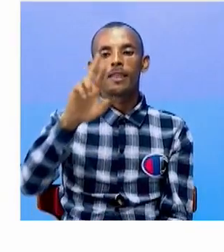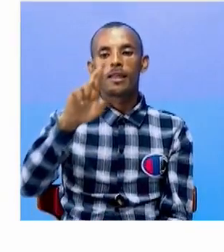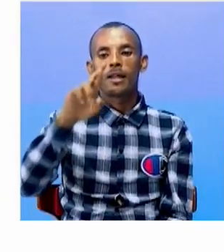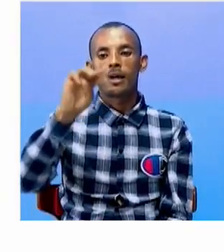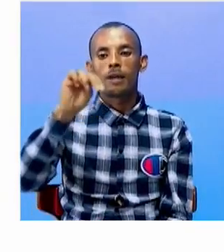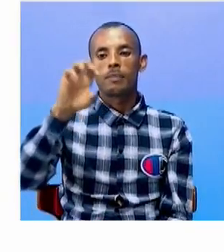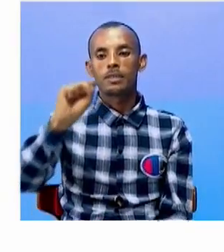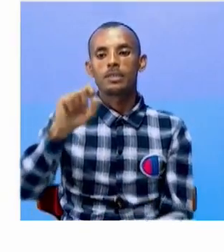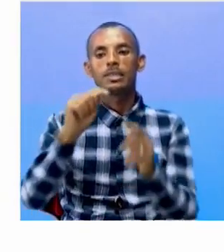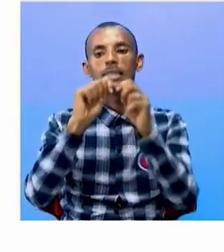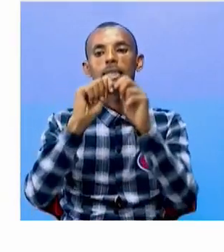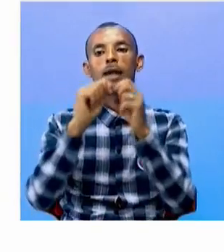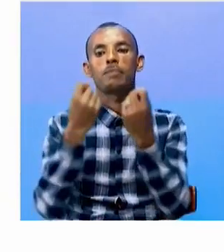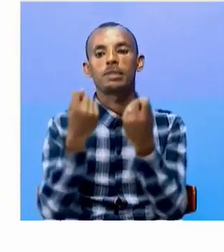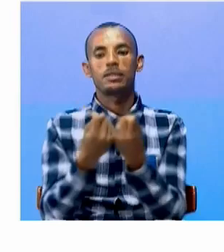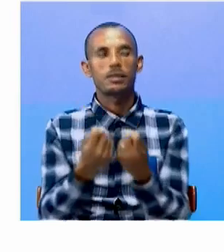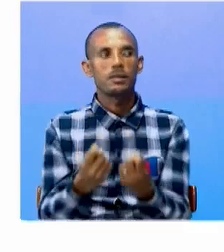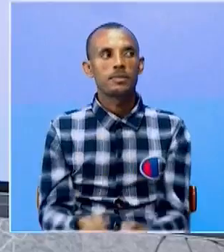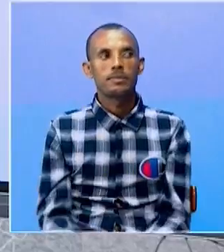or terms.